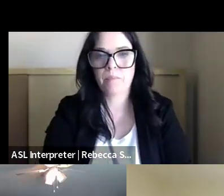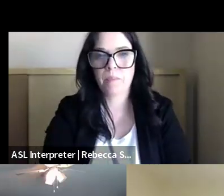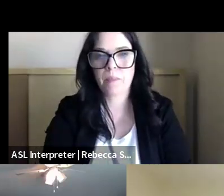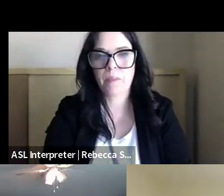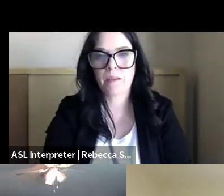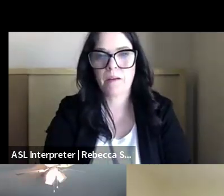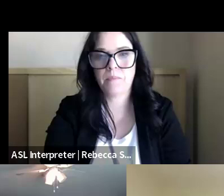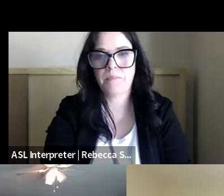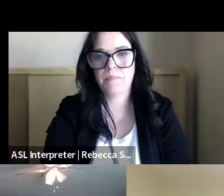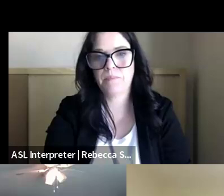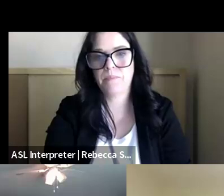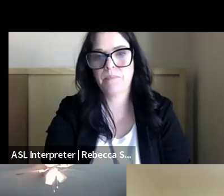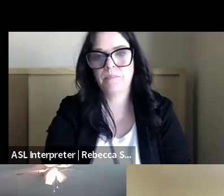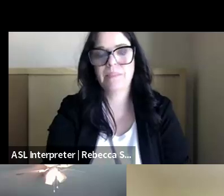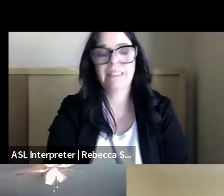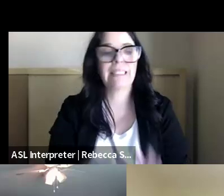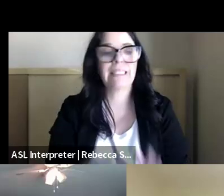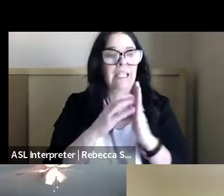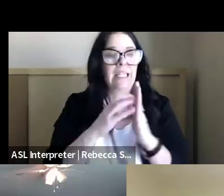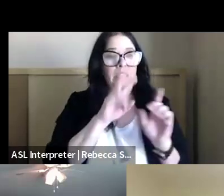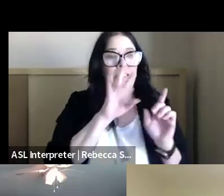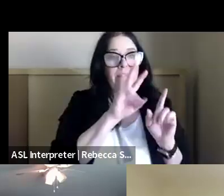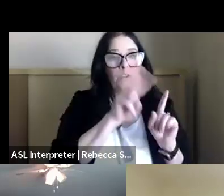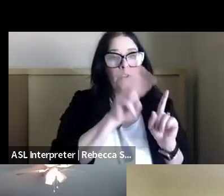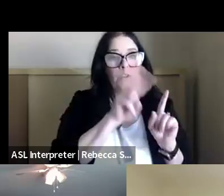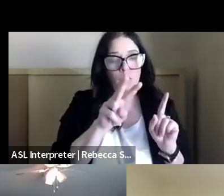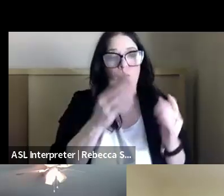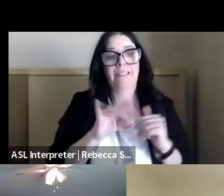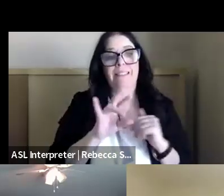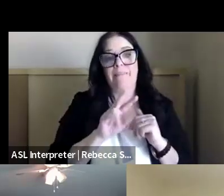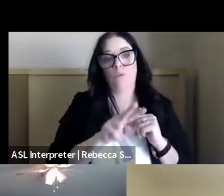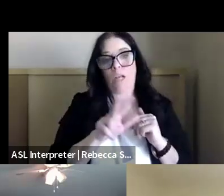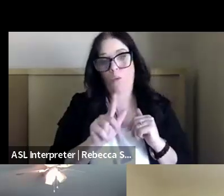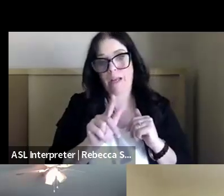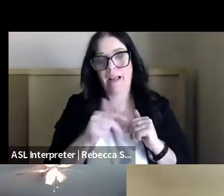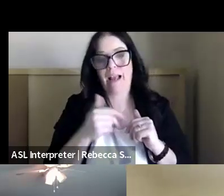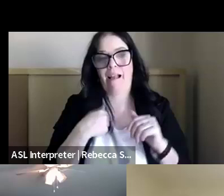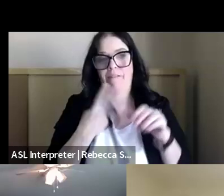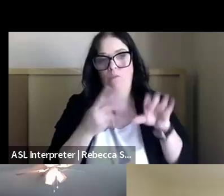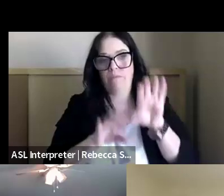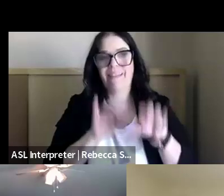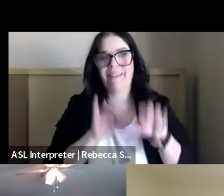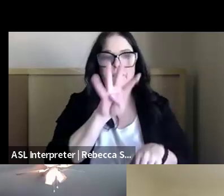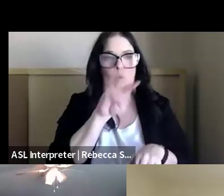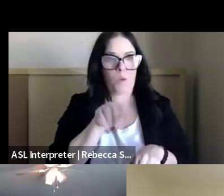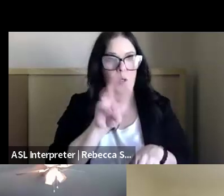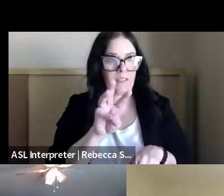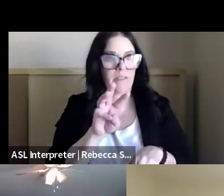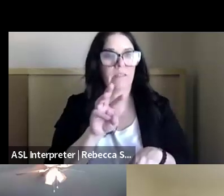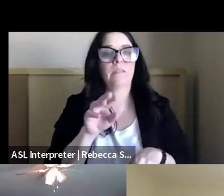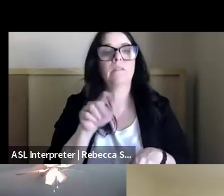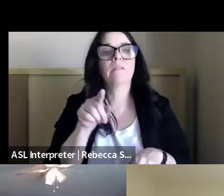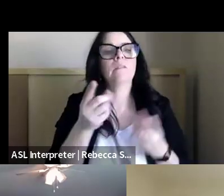Section 722 versus section 723 states. So this is section 4.6, and it's you check